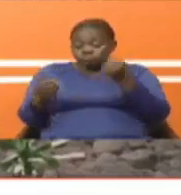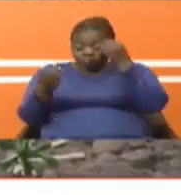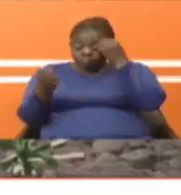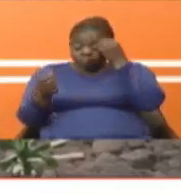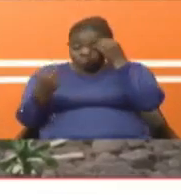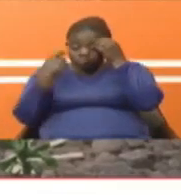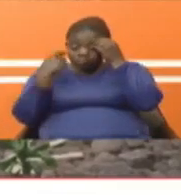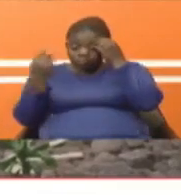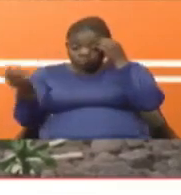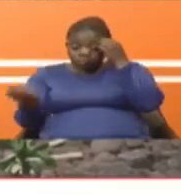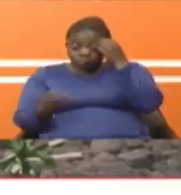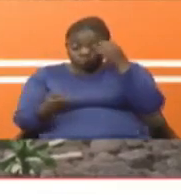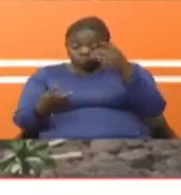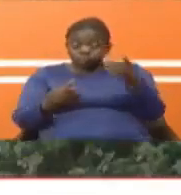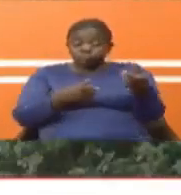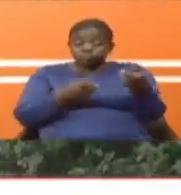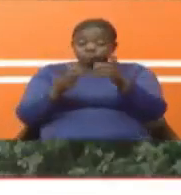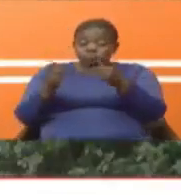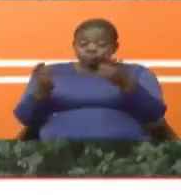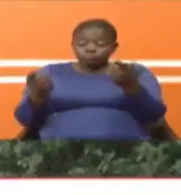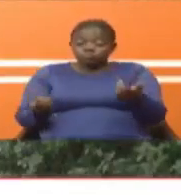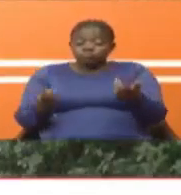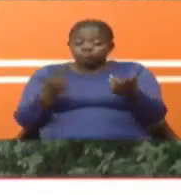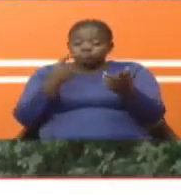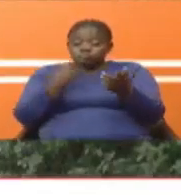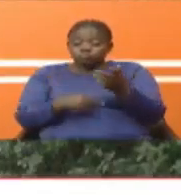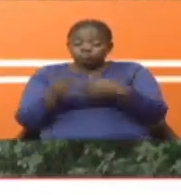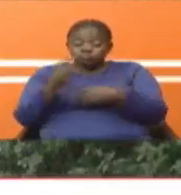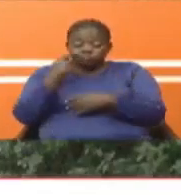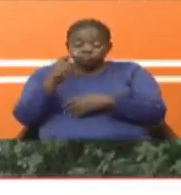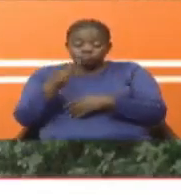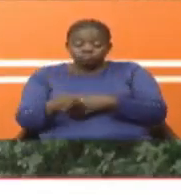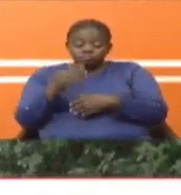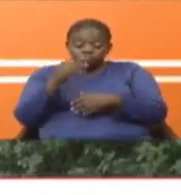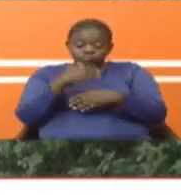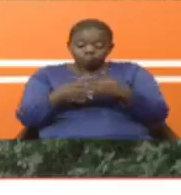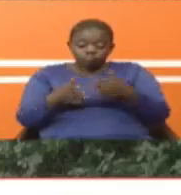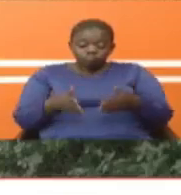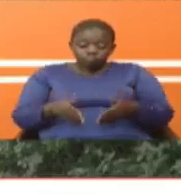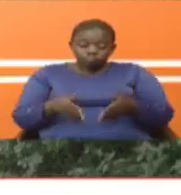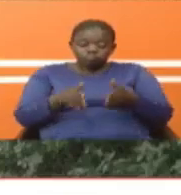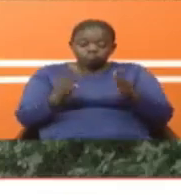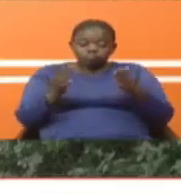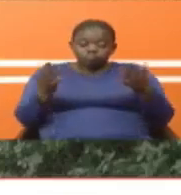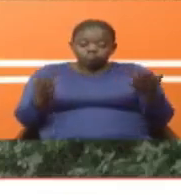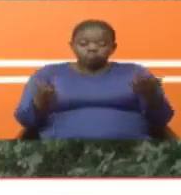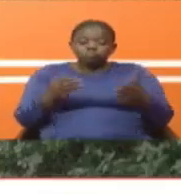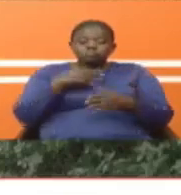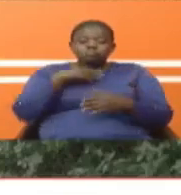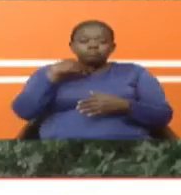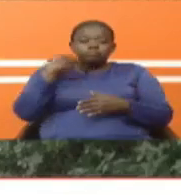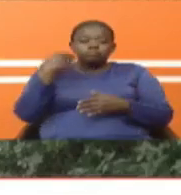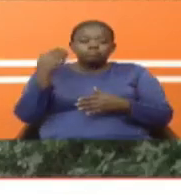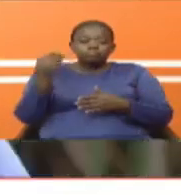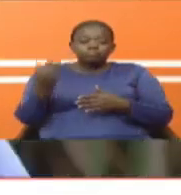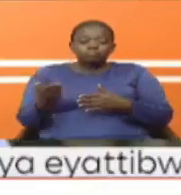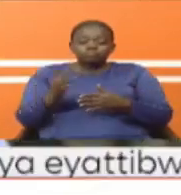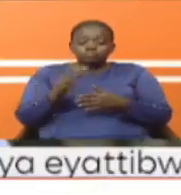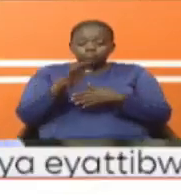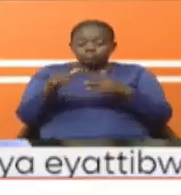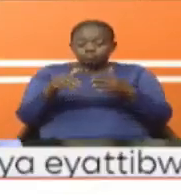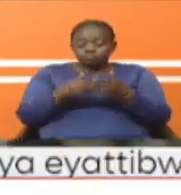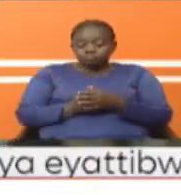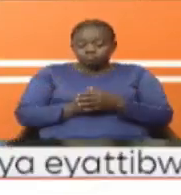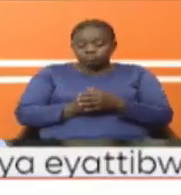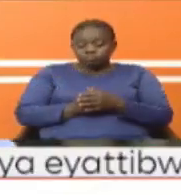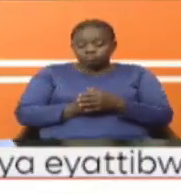kiberewa amasasi jigali gafugira agamba ya sanga bayekera kumabali golu gudo erango mtuwe gwe babu temagona.